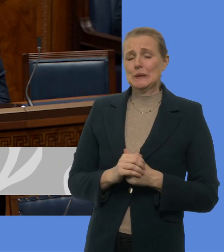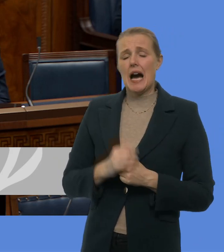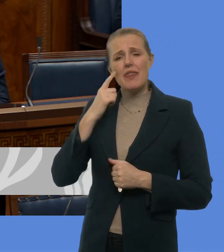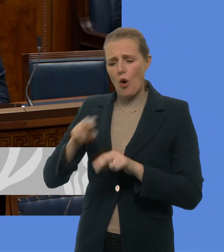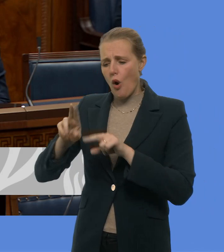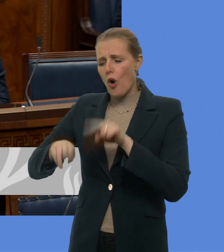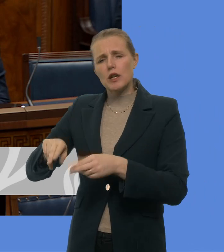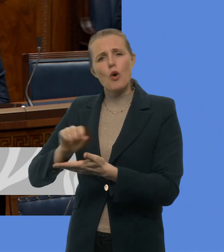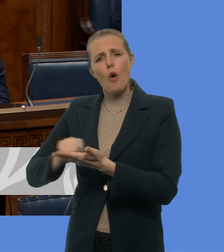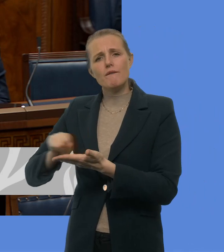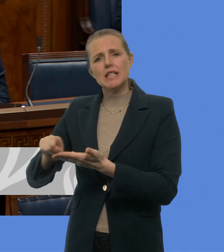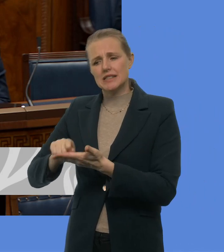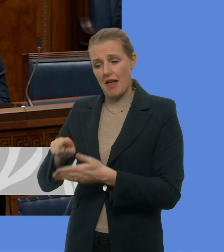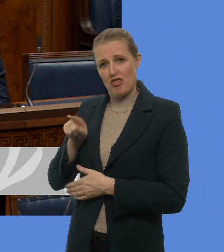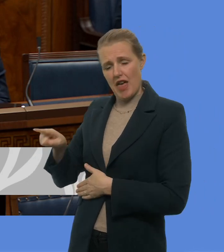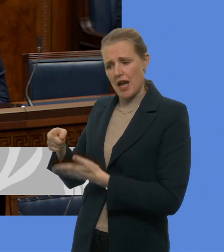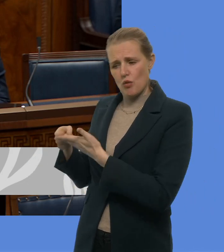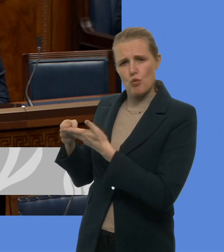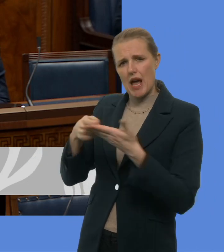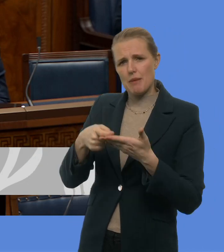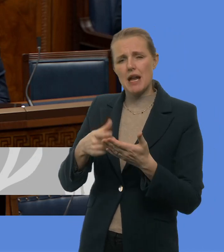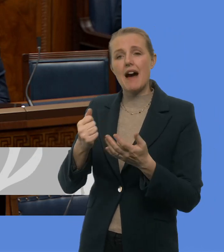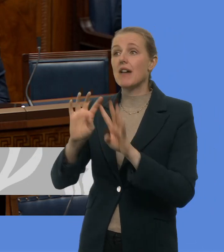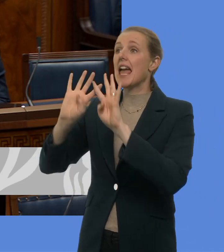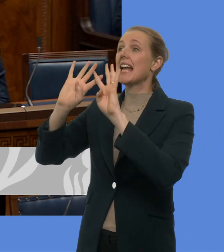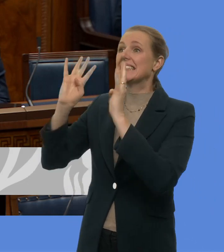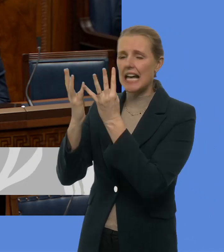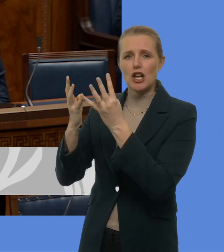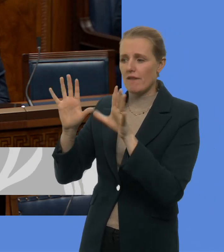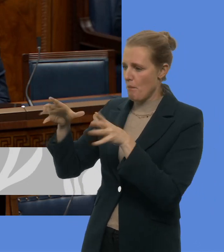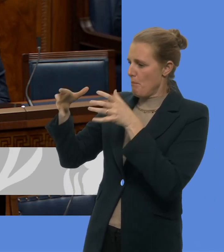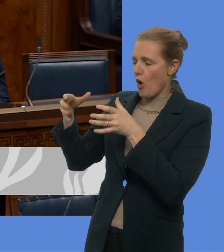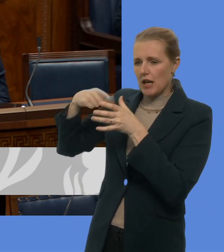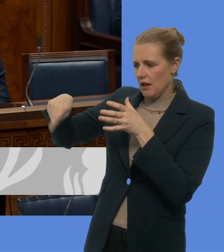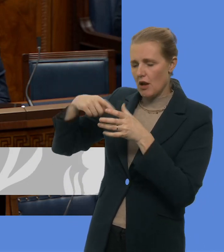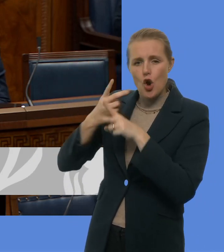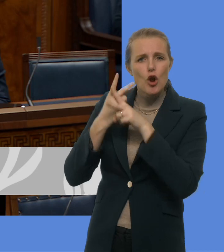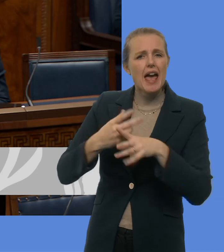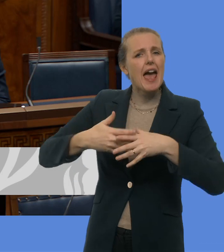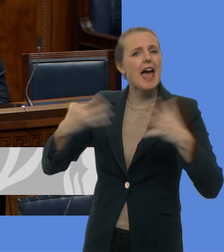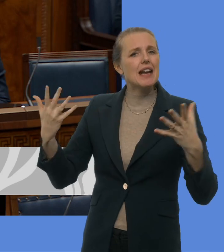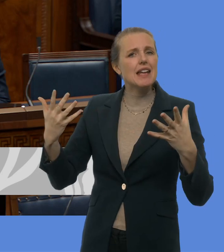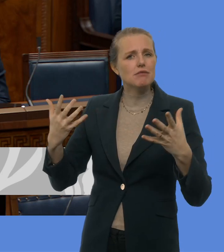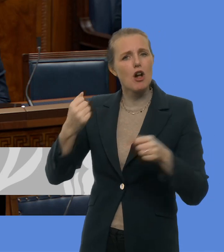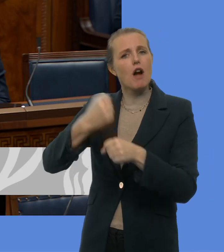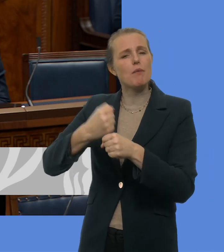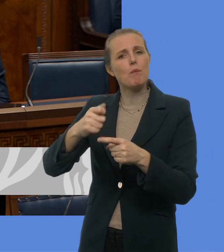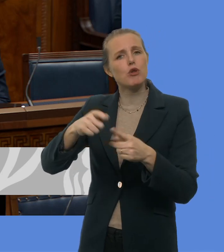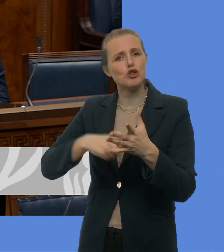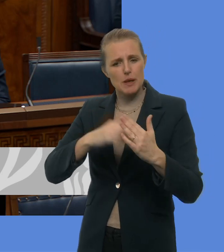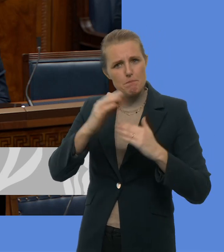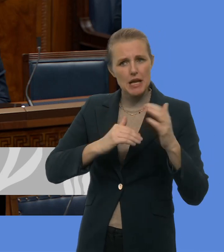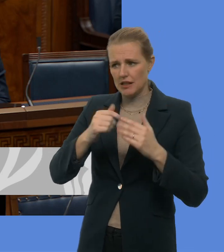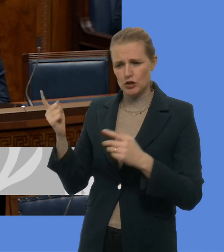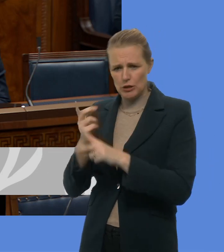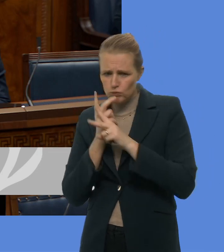who recommended that we have a sort of executive-wide body that looked at all these major projects. I think that is the right way to